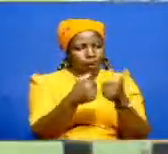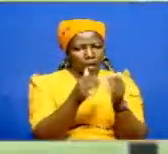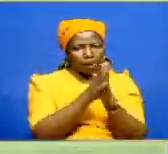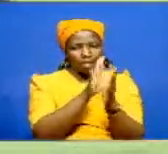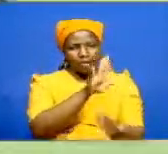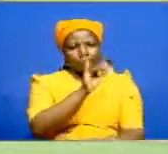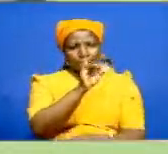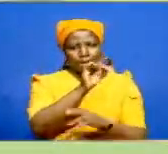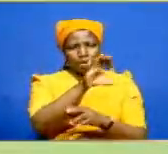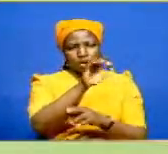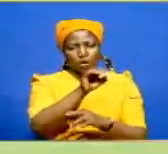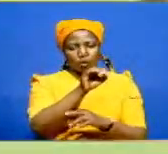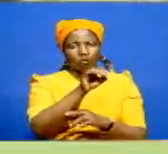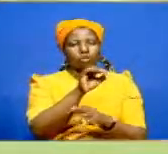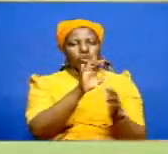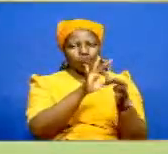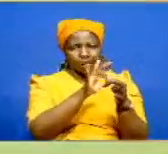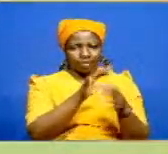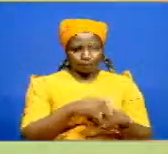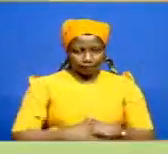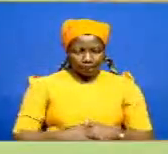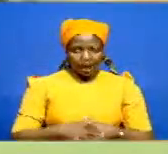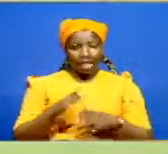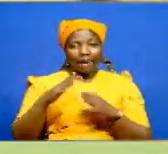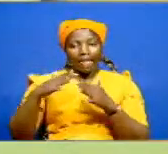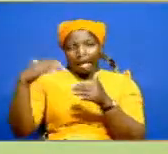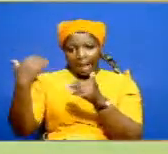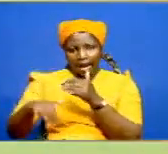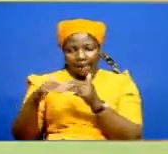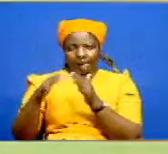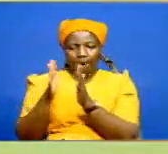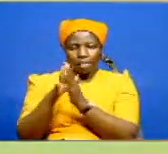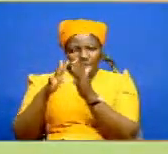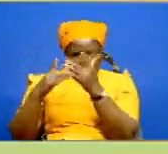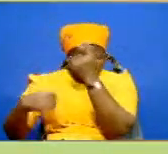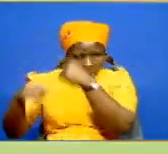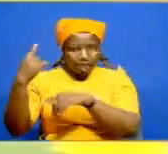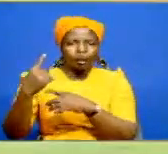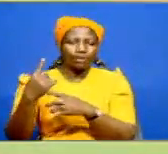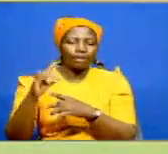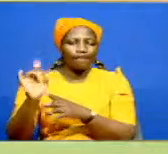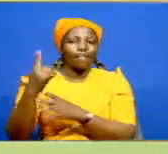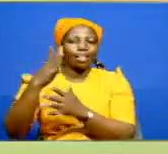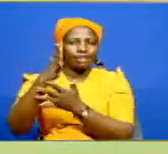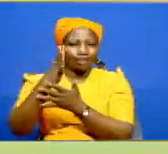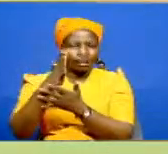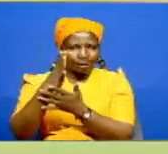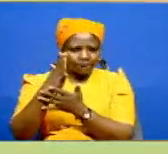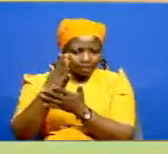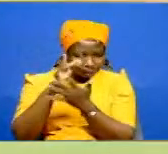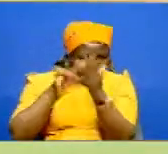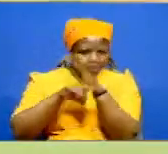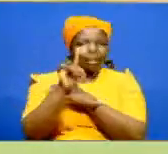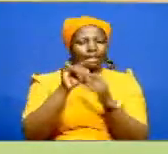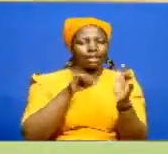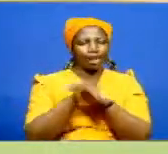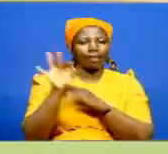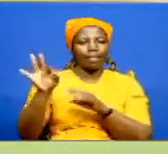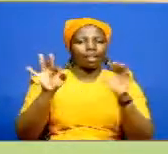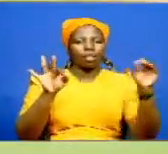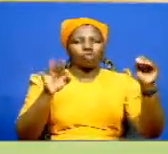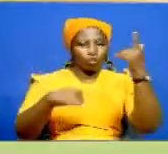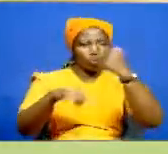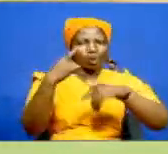United in Leopard's second fixture. He wrapped up the month by grabbing the season's first hat-trick in a 3-0 win against